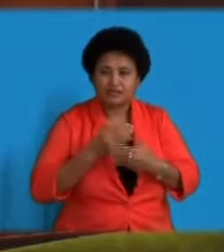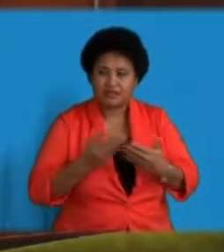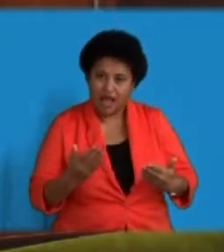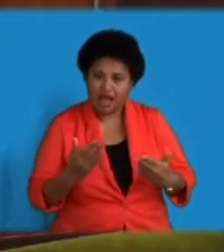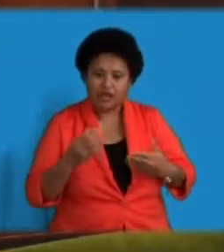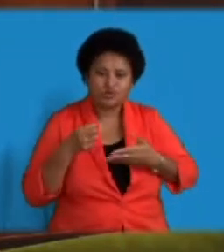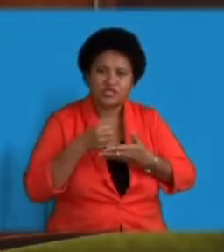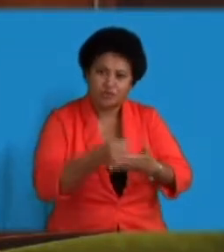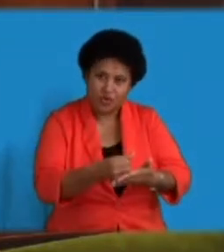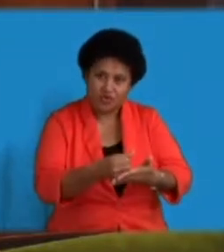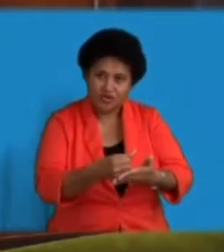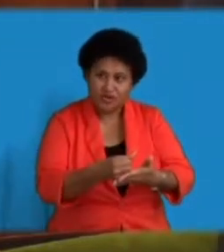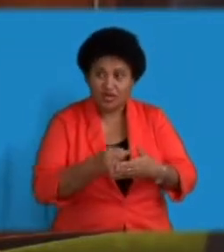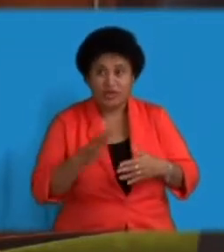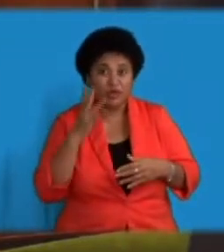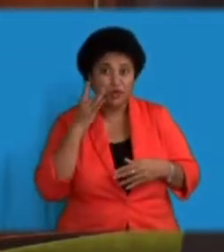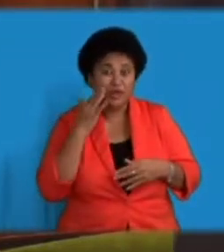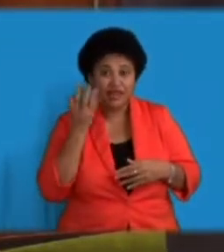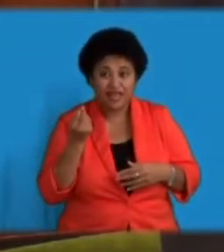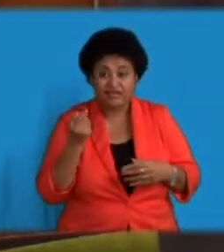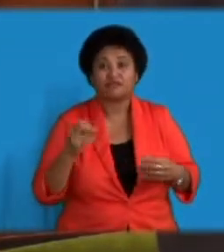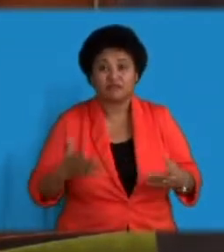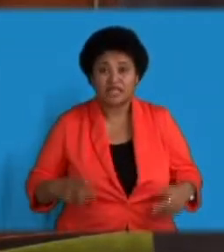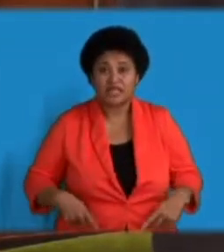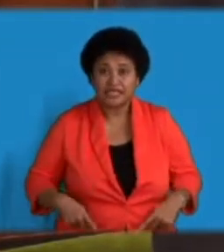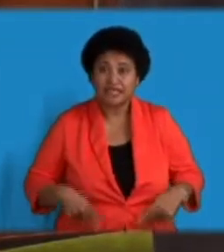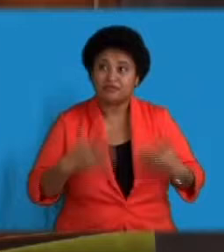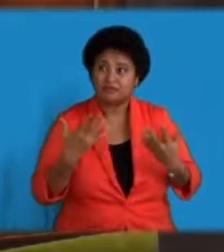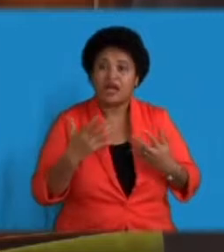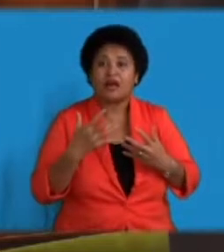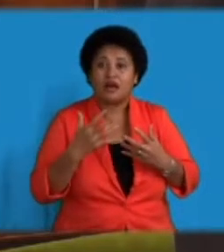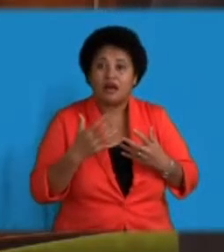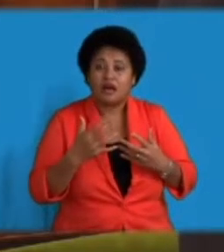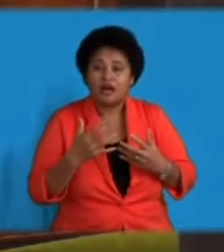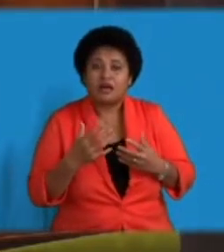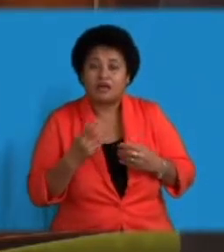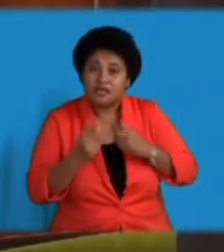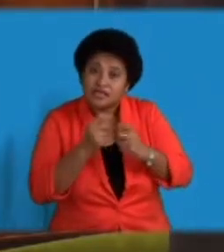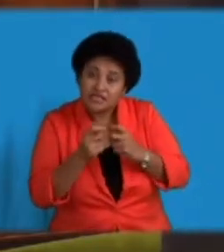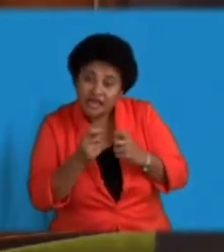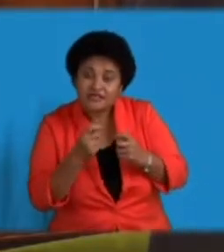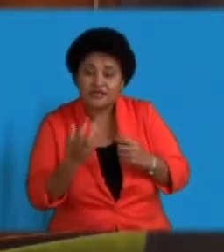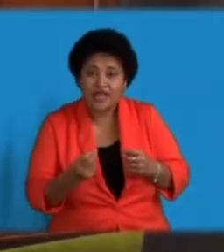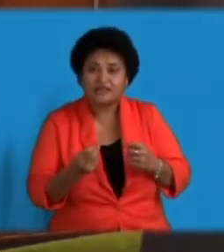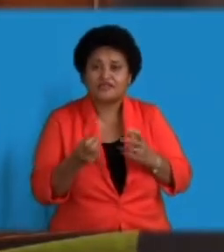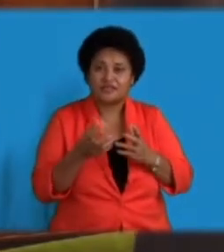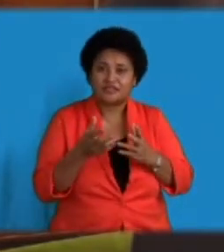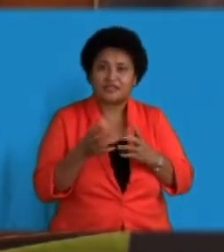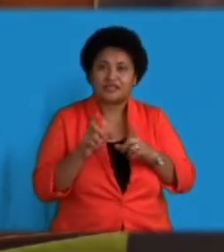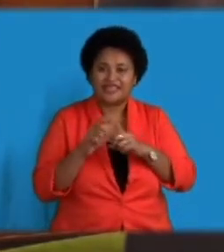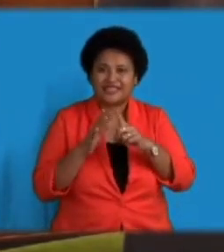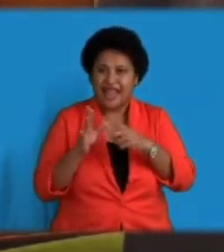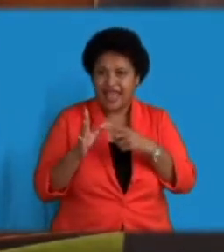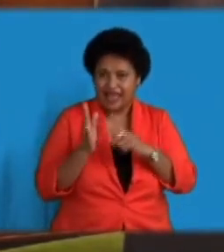on disability when they start dialysis really return to work, even after a transplant. As such, Madam Speaker, living a healthy lifestyle